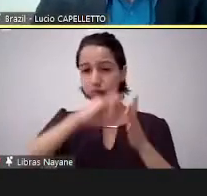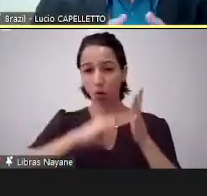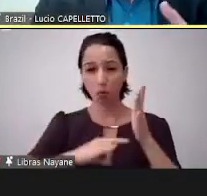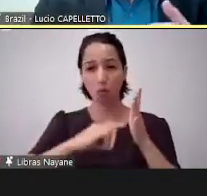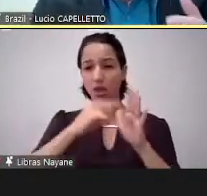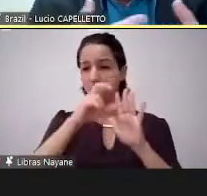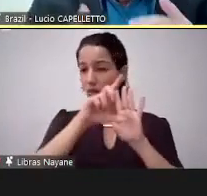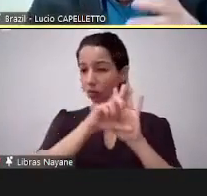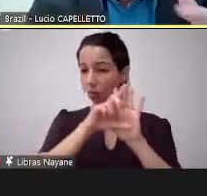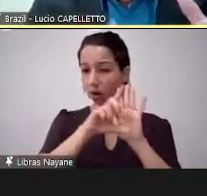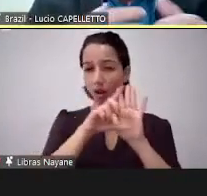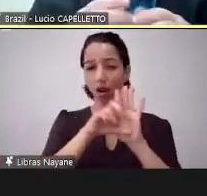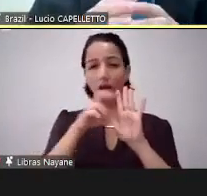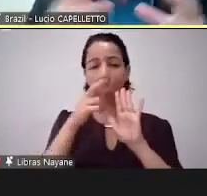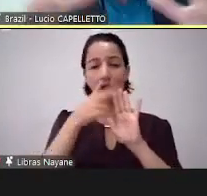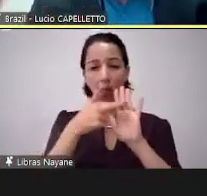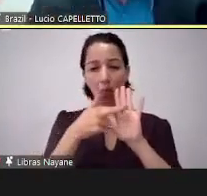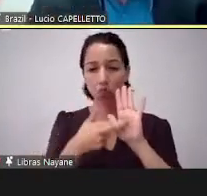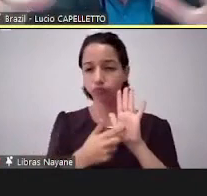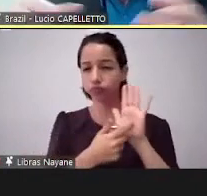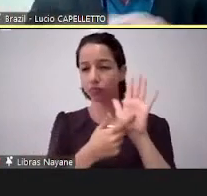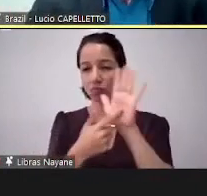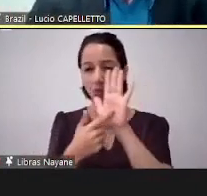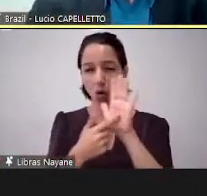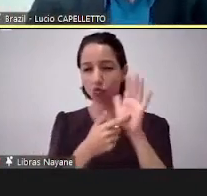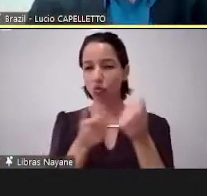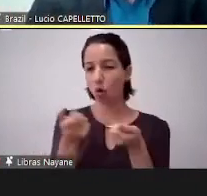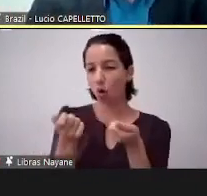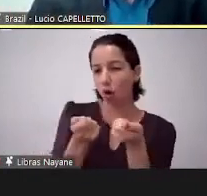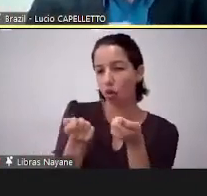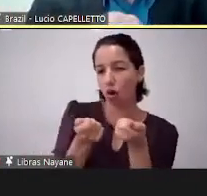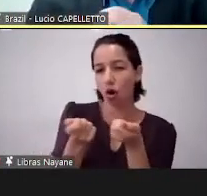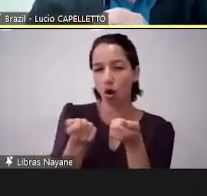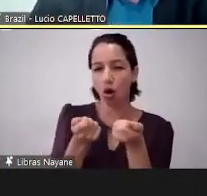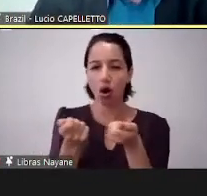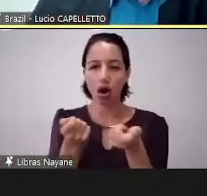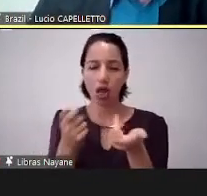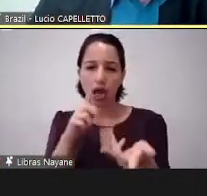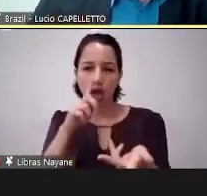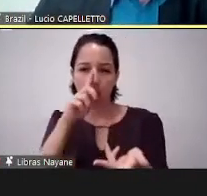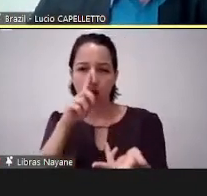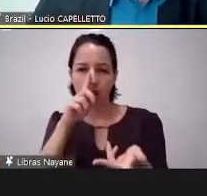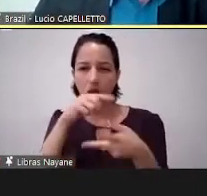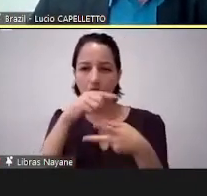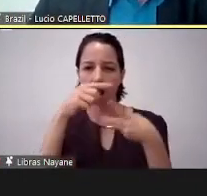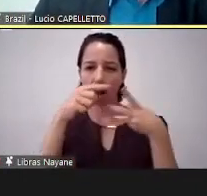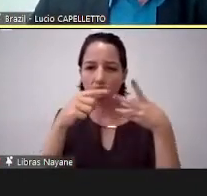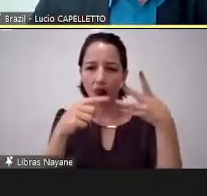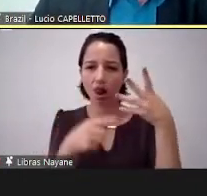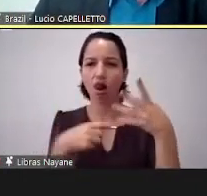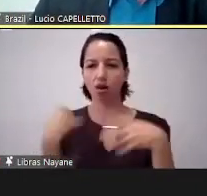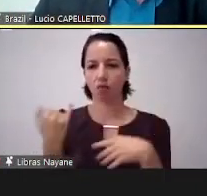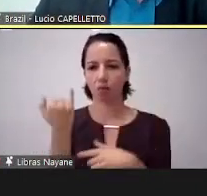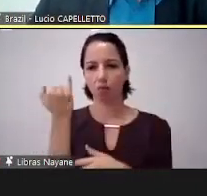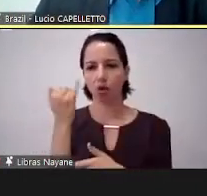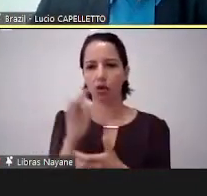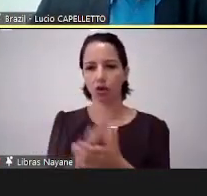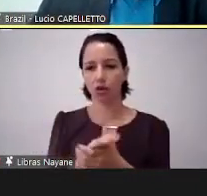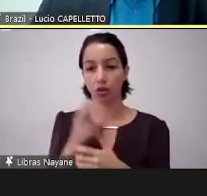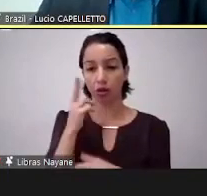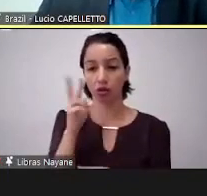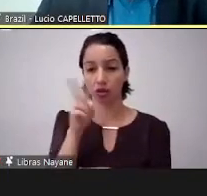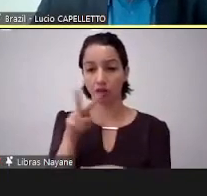rule in terms of internal controls or in risks,